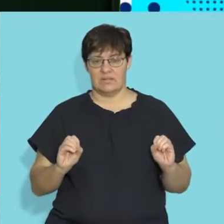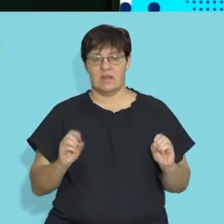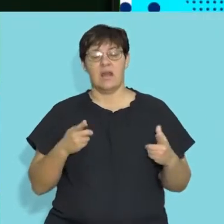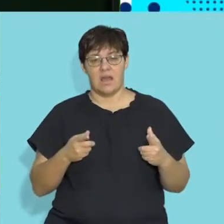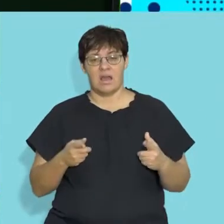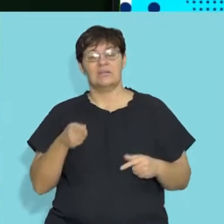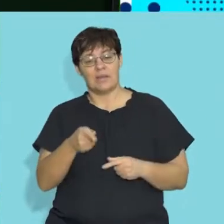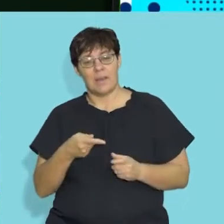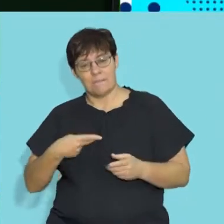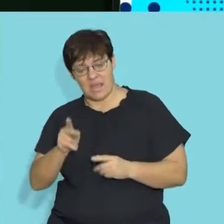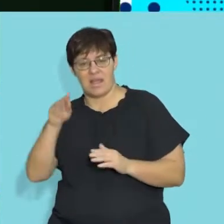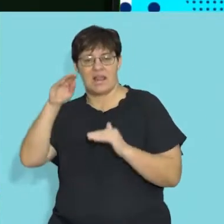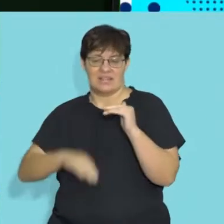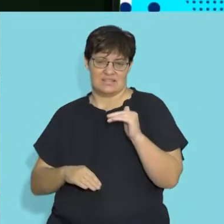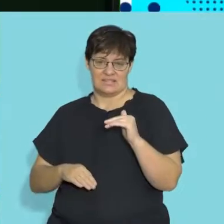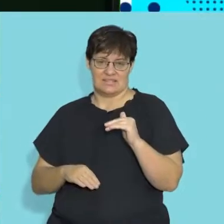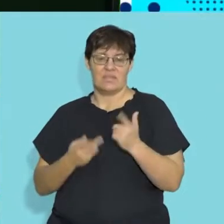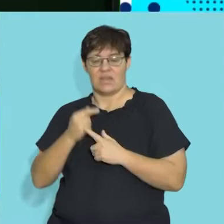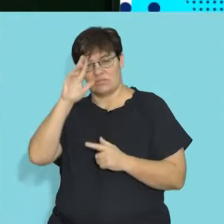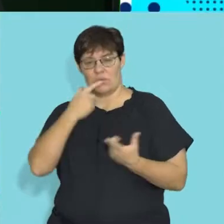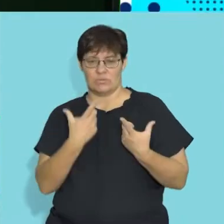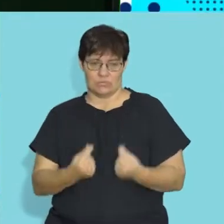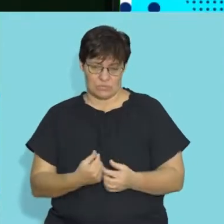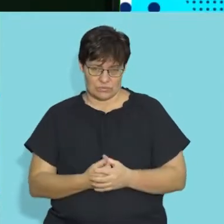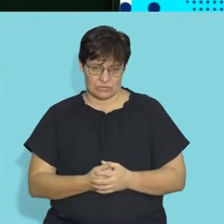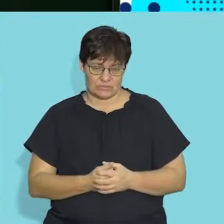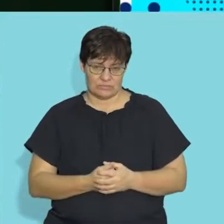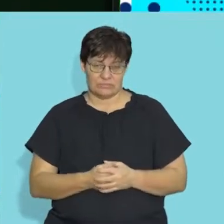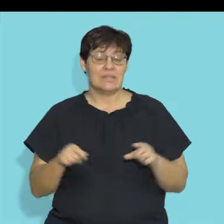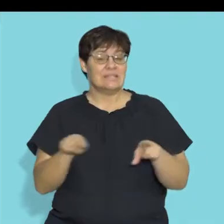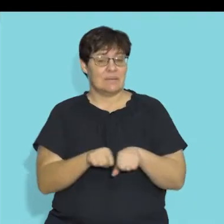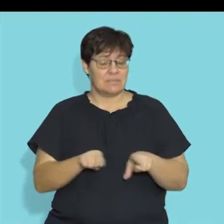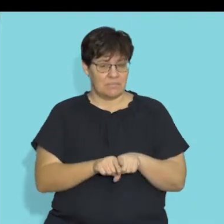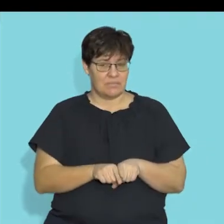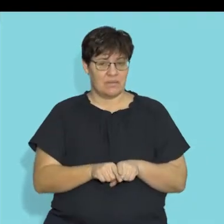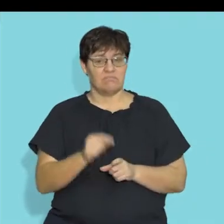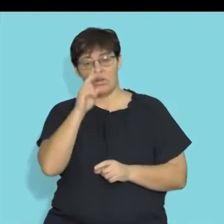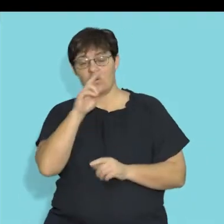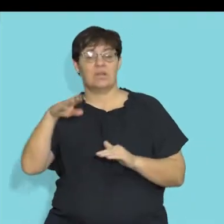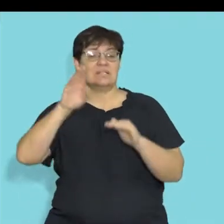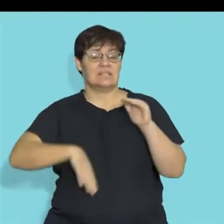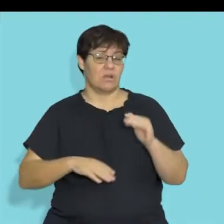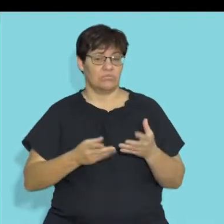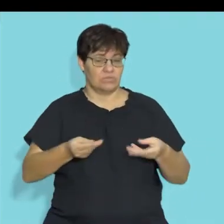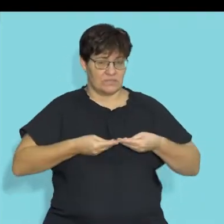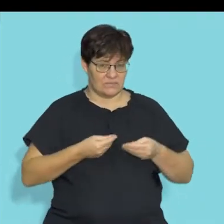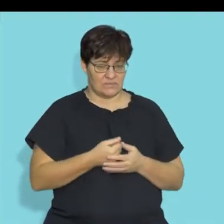that a debtor is paying you less than what they're supposed to pay you. By the same token, if you look at discount